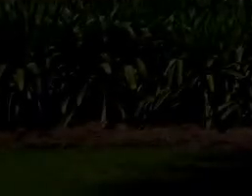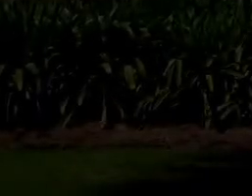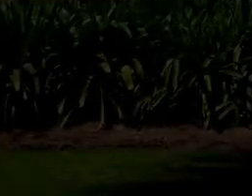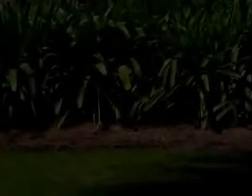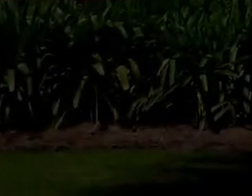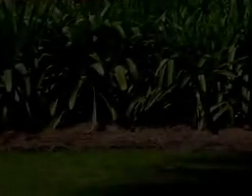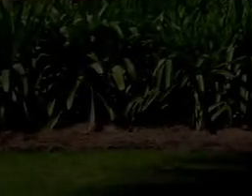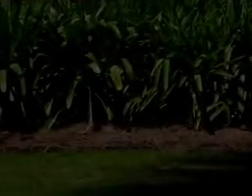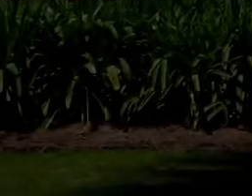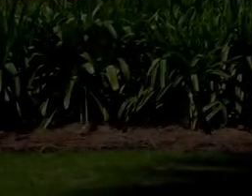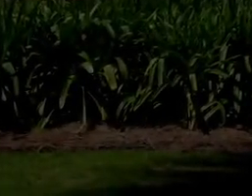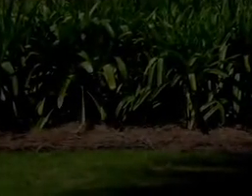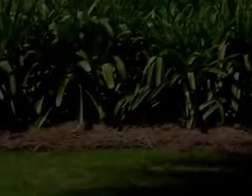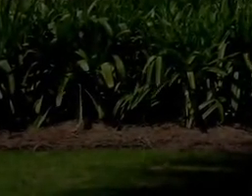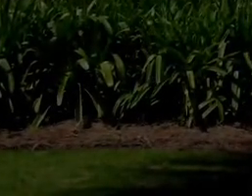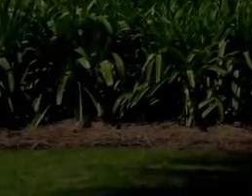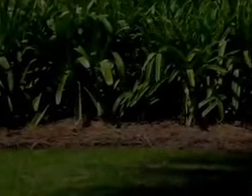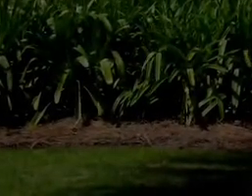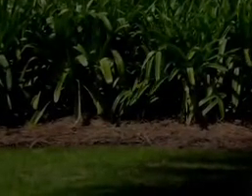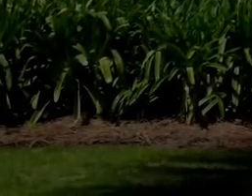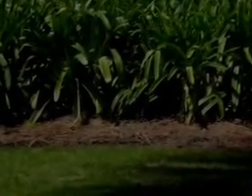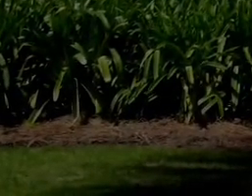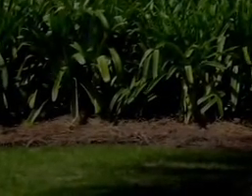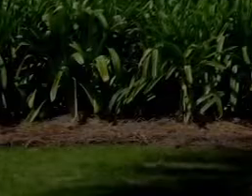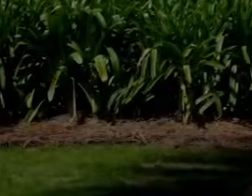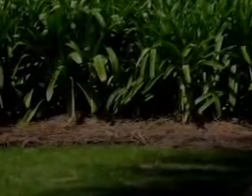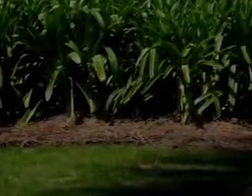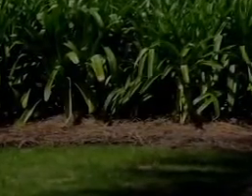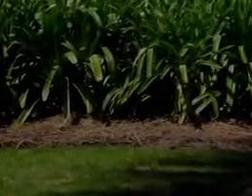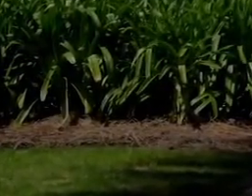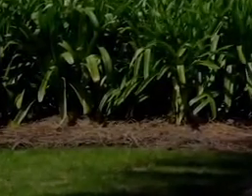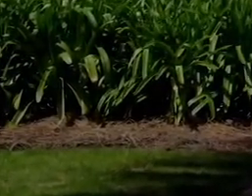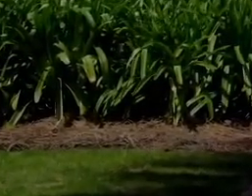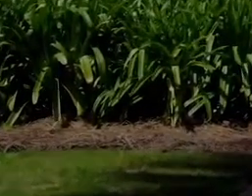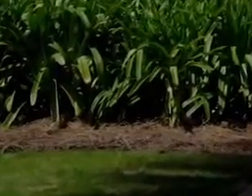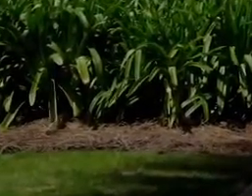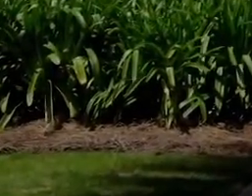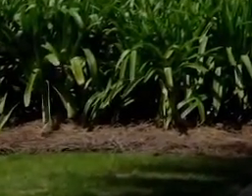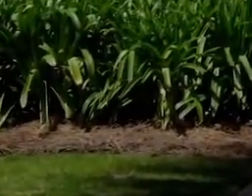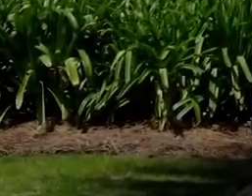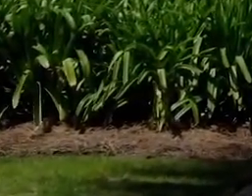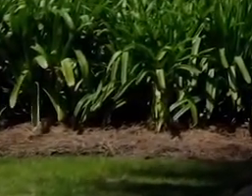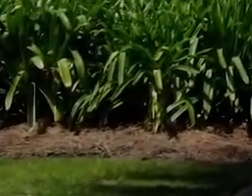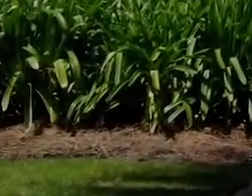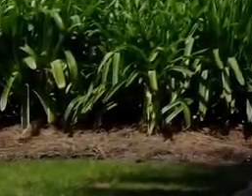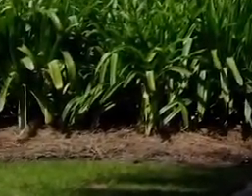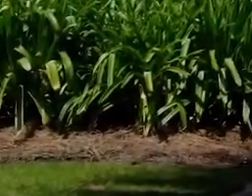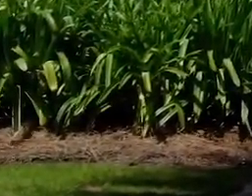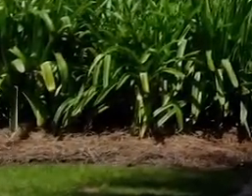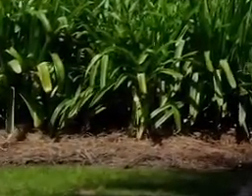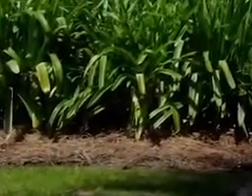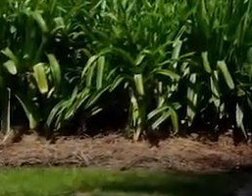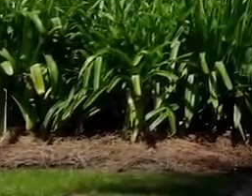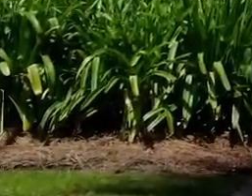The stately pines of Georgia, glorious to the